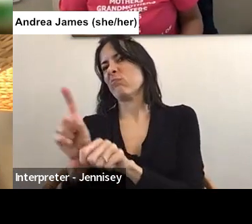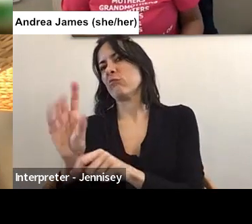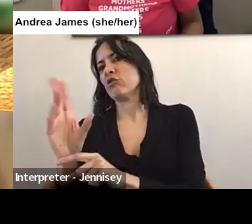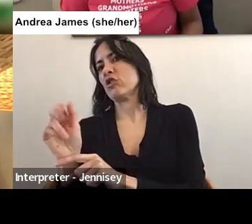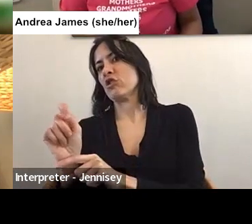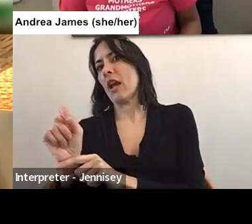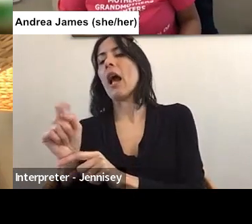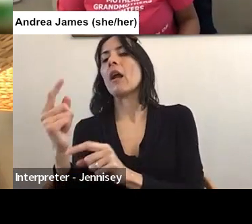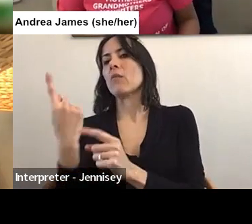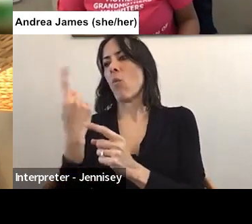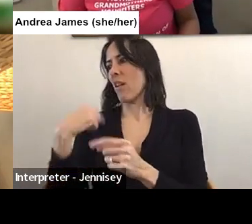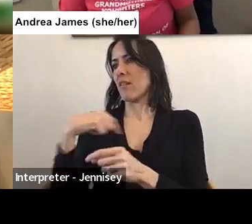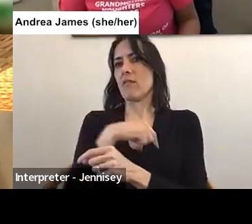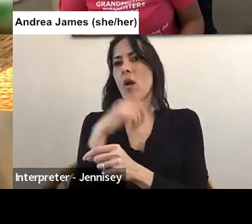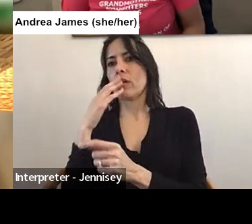issue immediately.